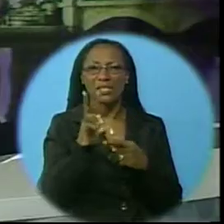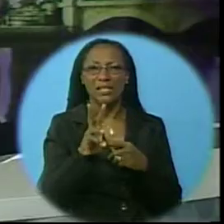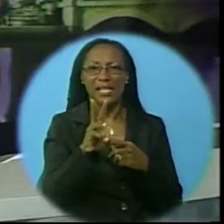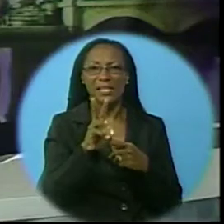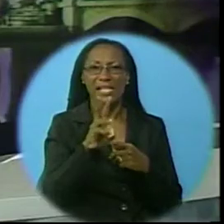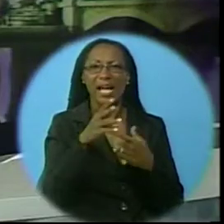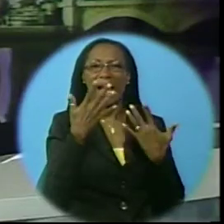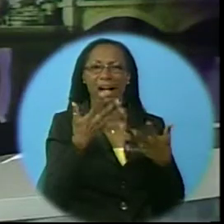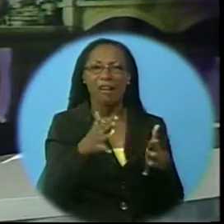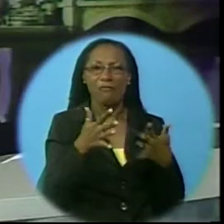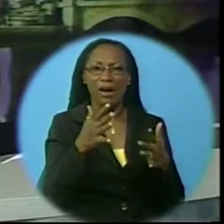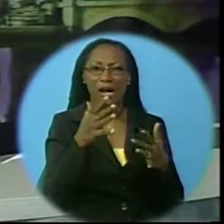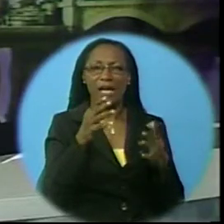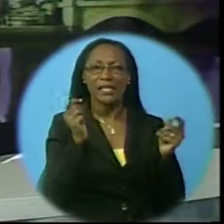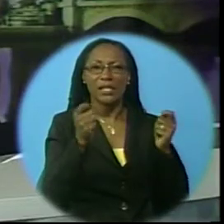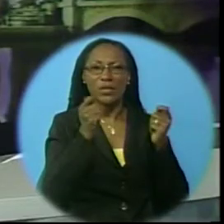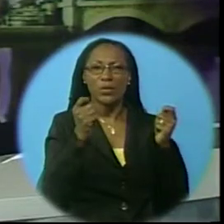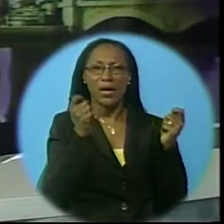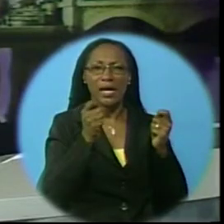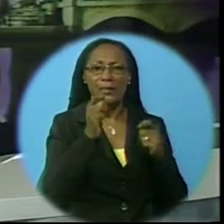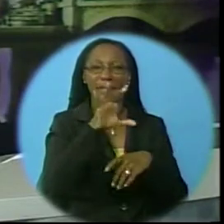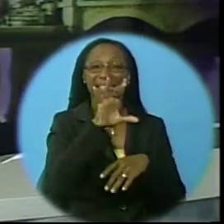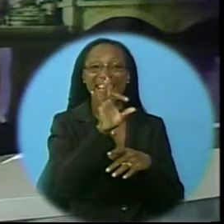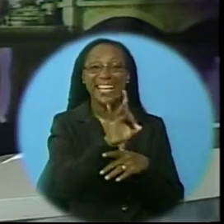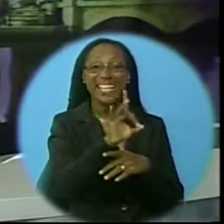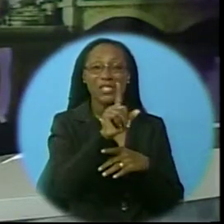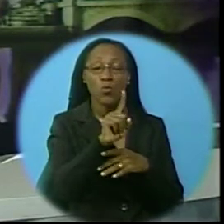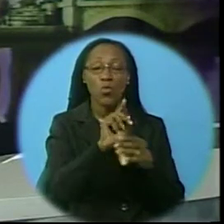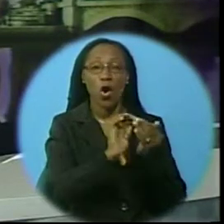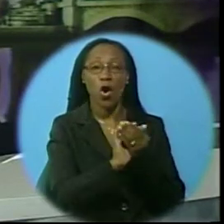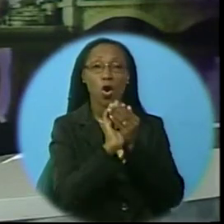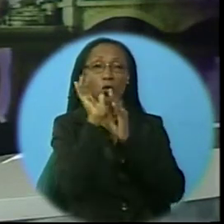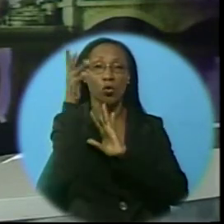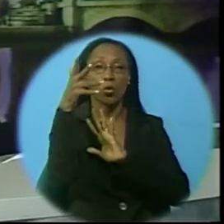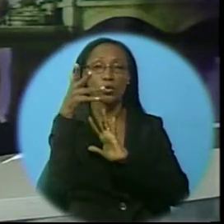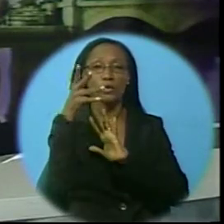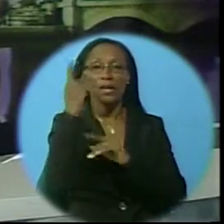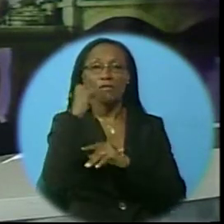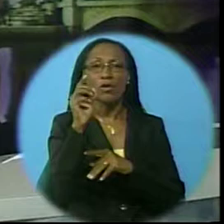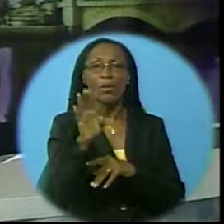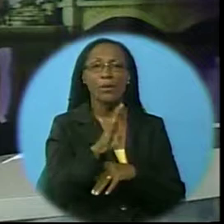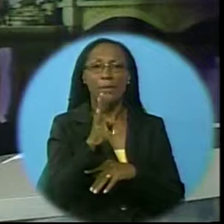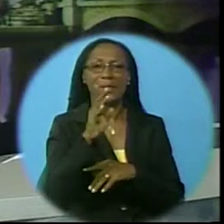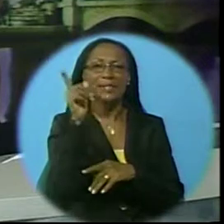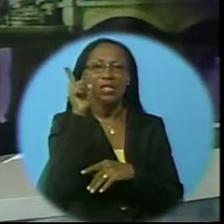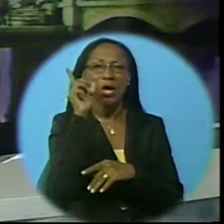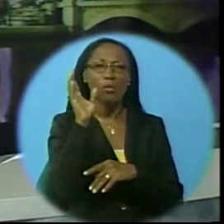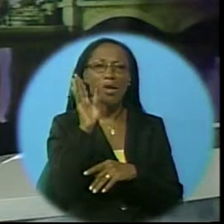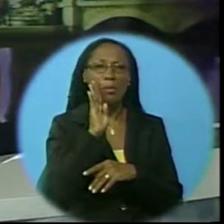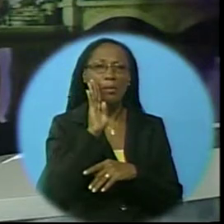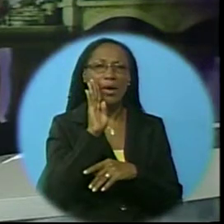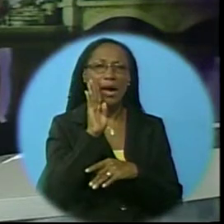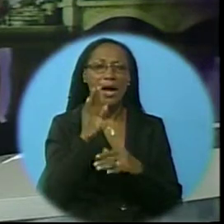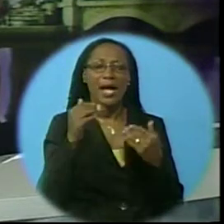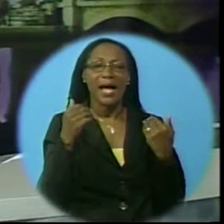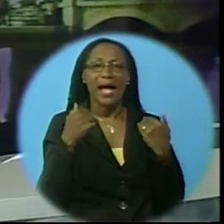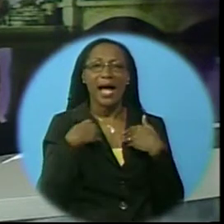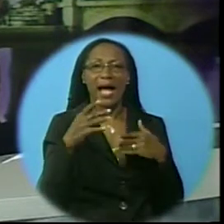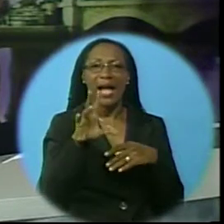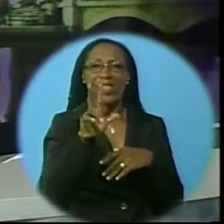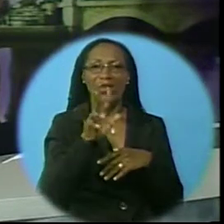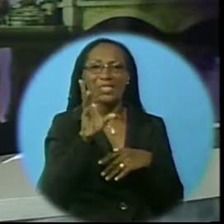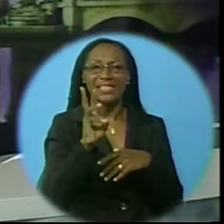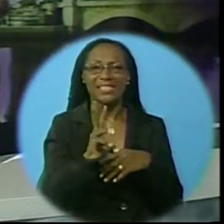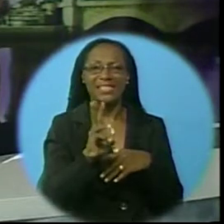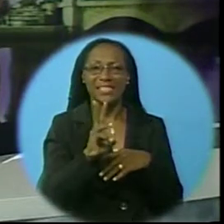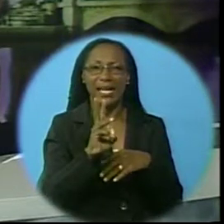on to win by a whopping 81 goals. Shooting for Barbados, Laurel Brown converted 36 of her 38 attempts, Shanika